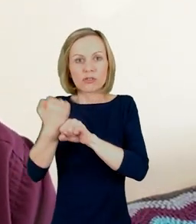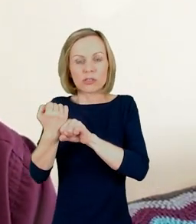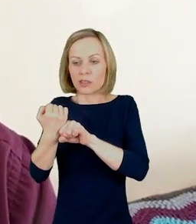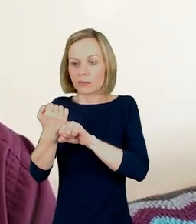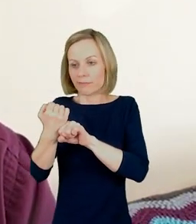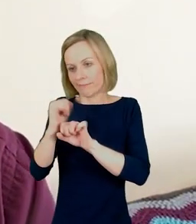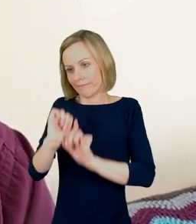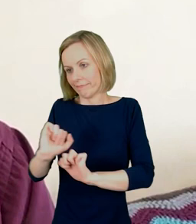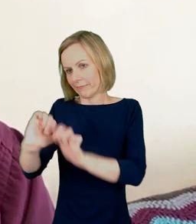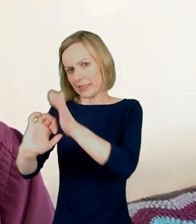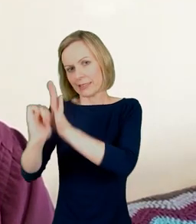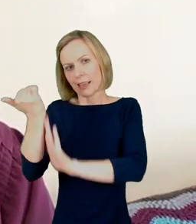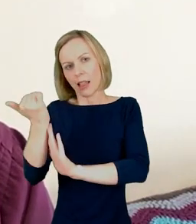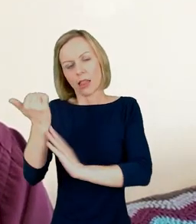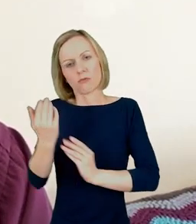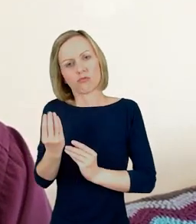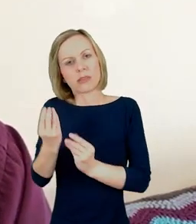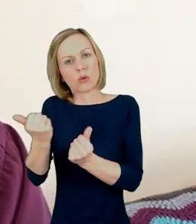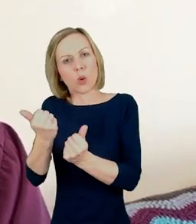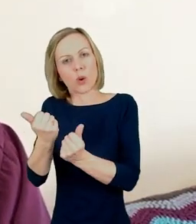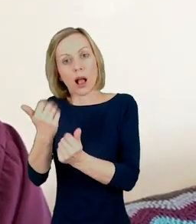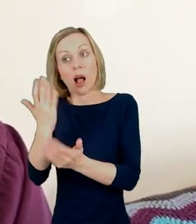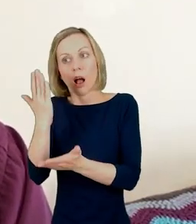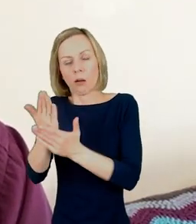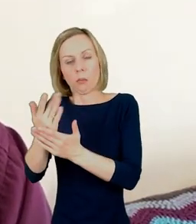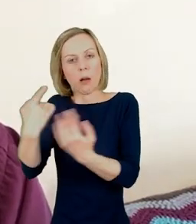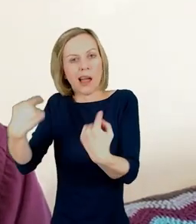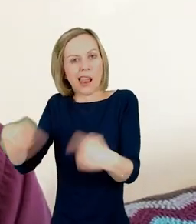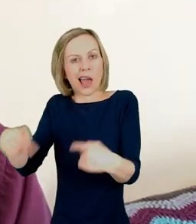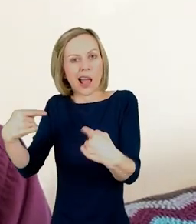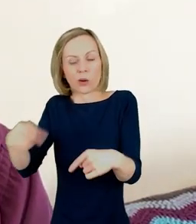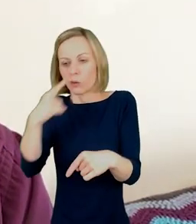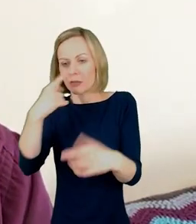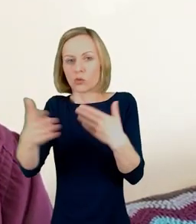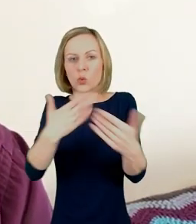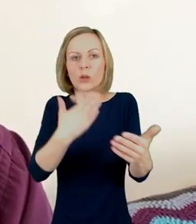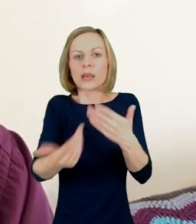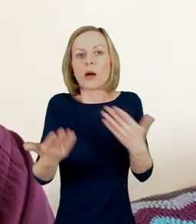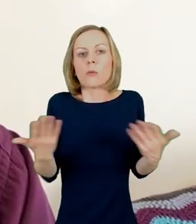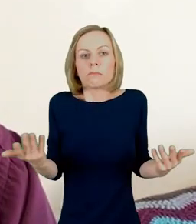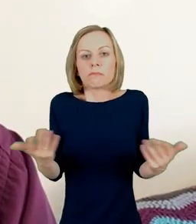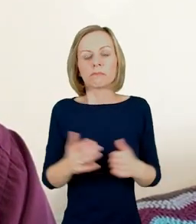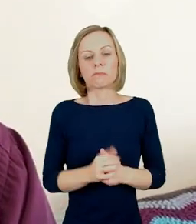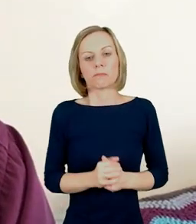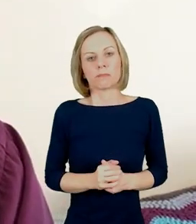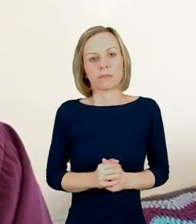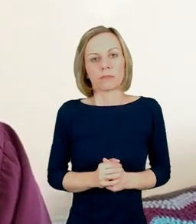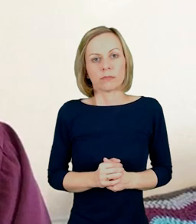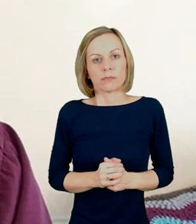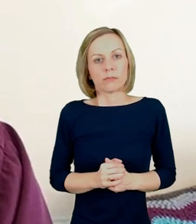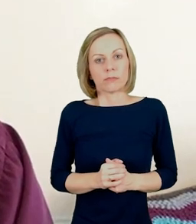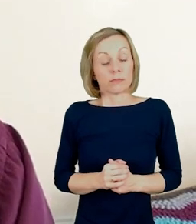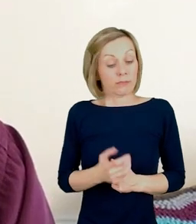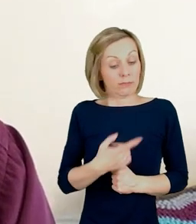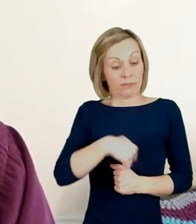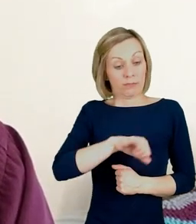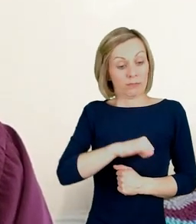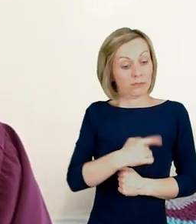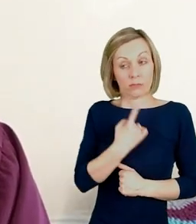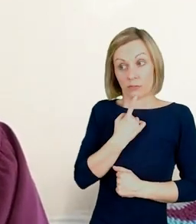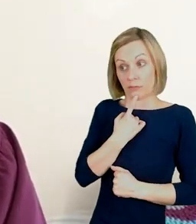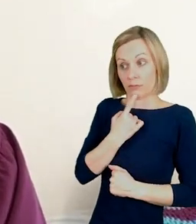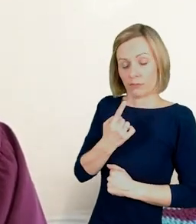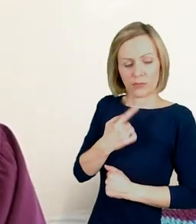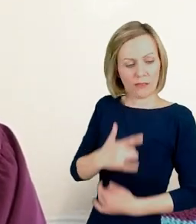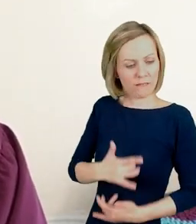the skills, the resources, and statutory powers to take action. We can report what we suspect